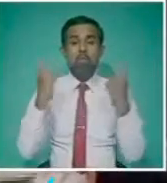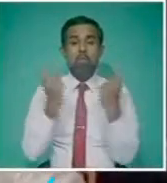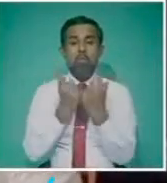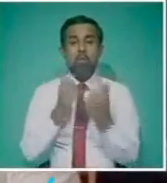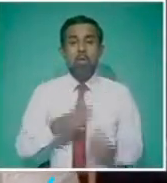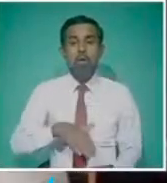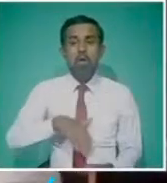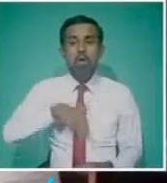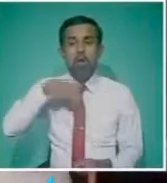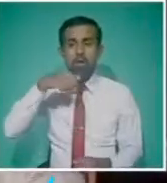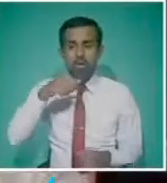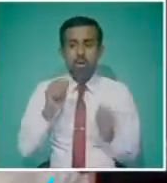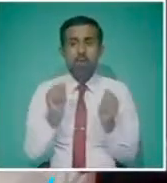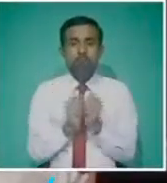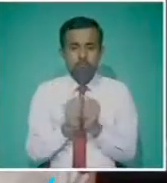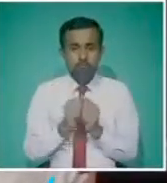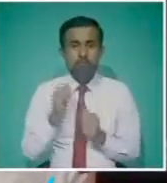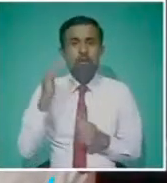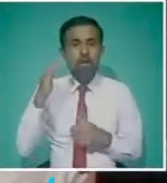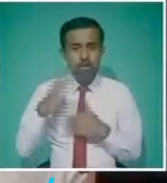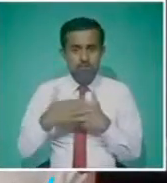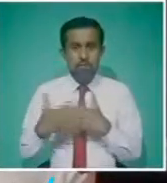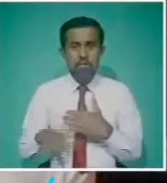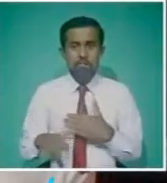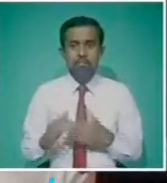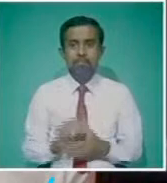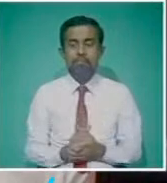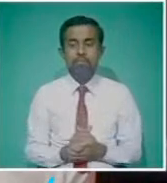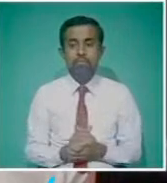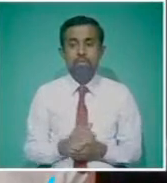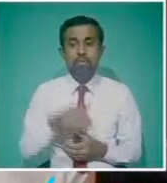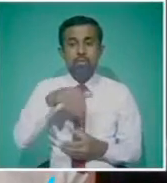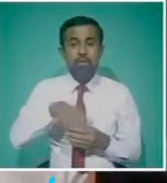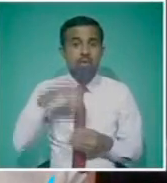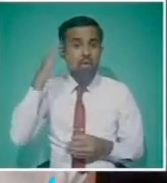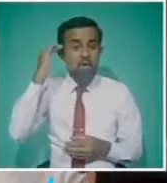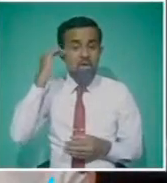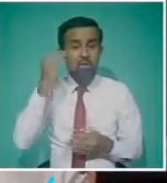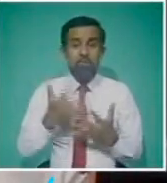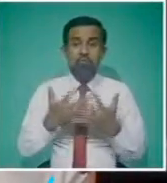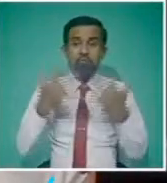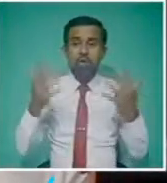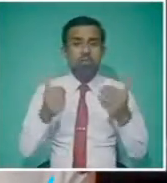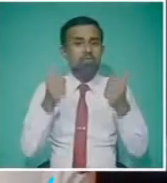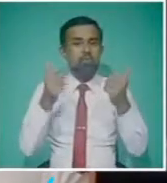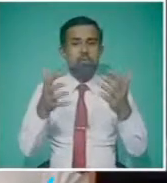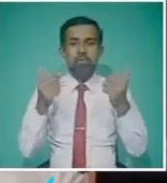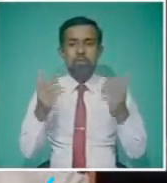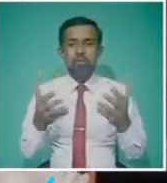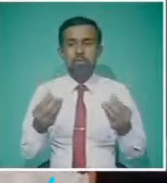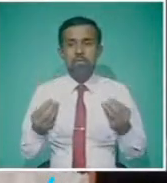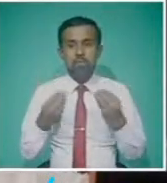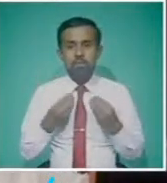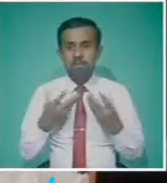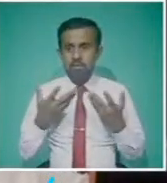transformation which represents her greatest success, bringing together the West and the